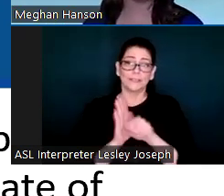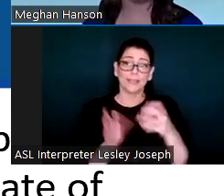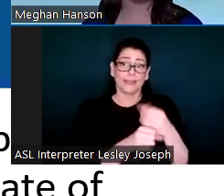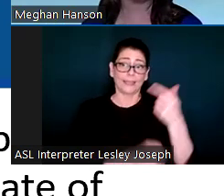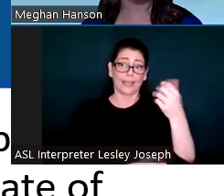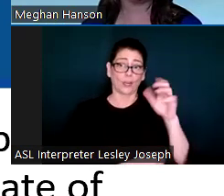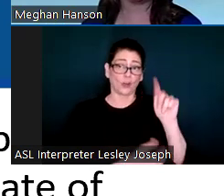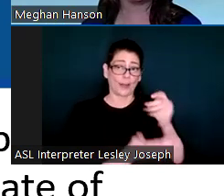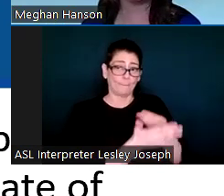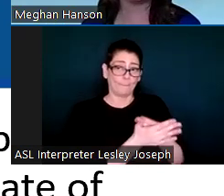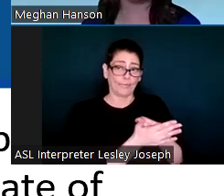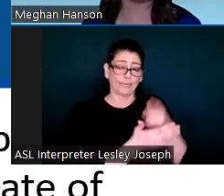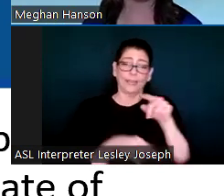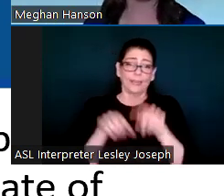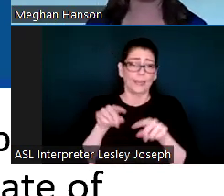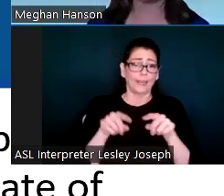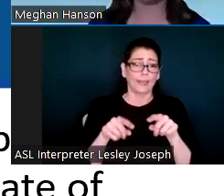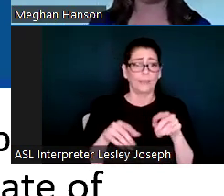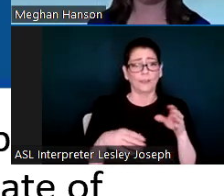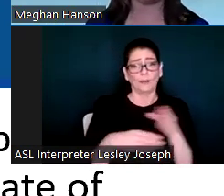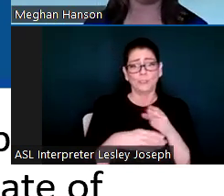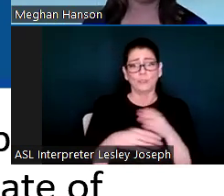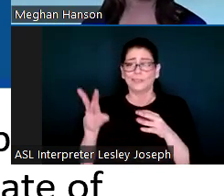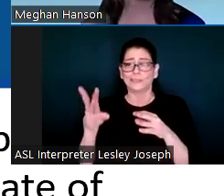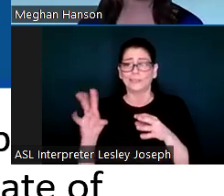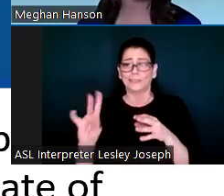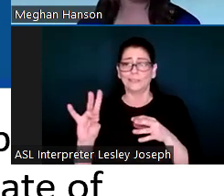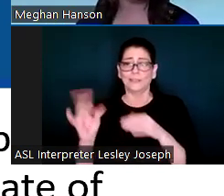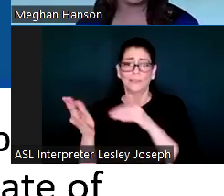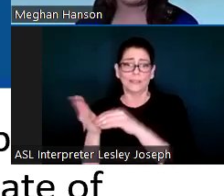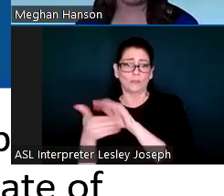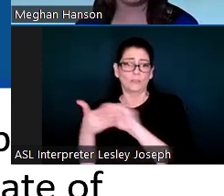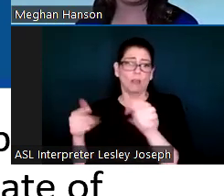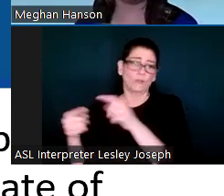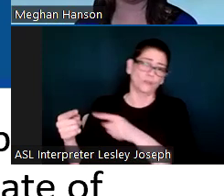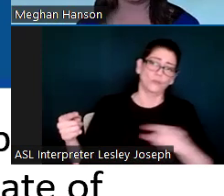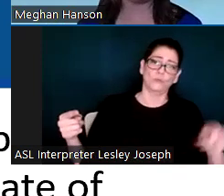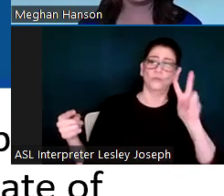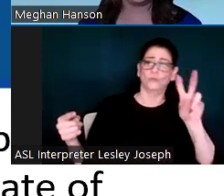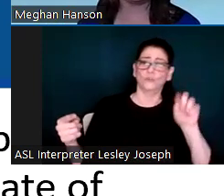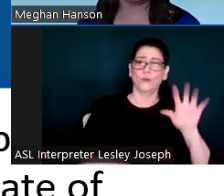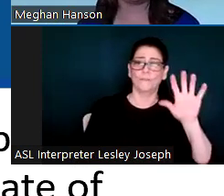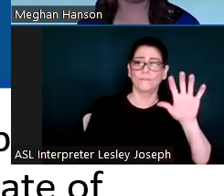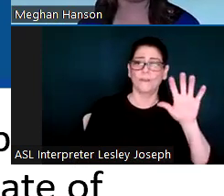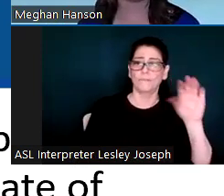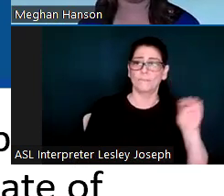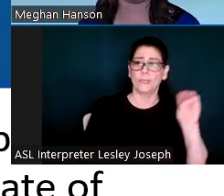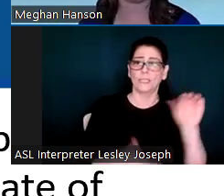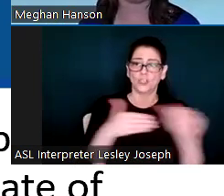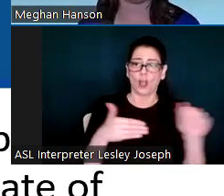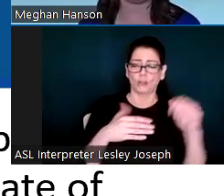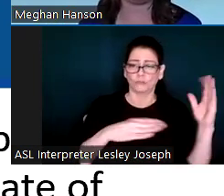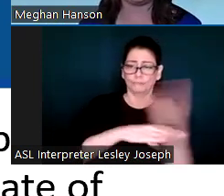those grants vary between the $67,000 for our smallest program to as large as $2.5 million, and then kind of varied